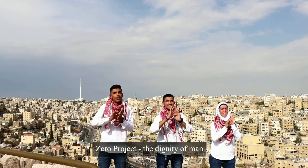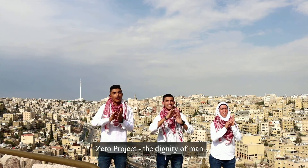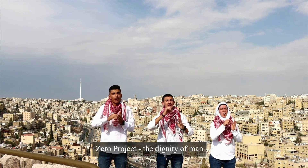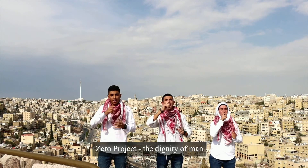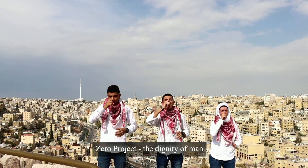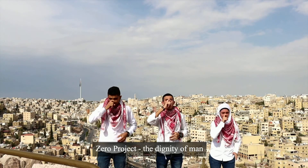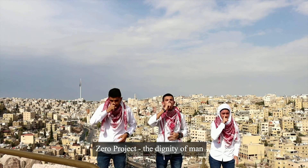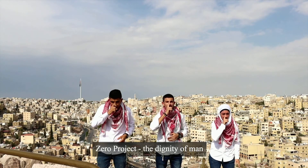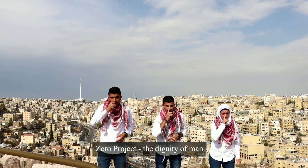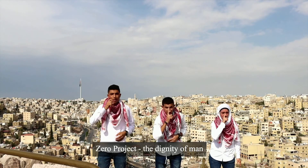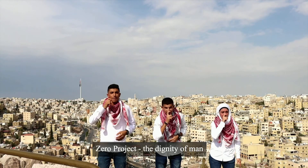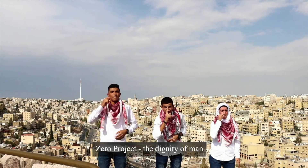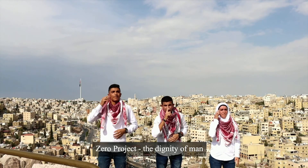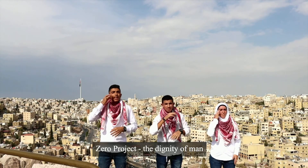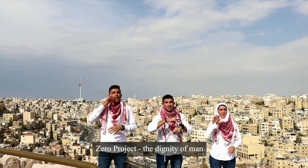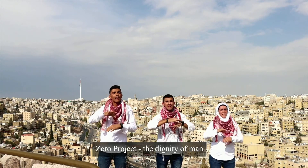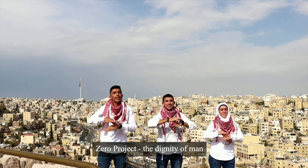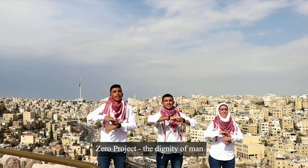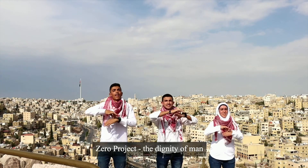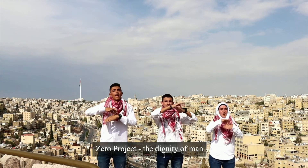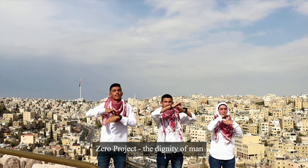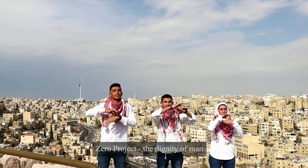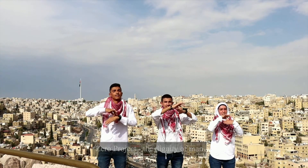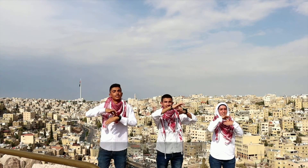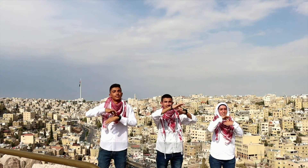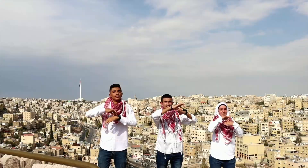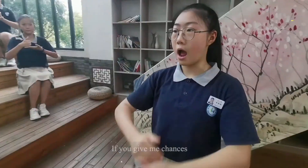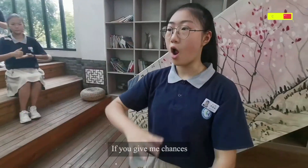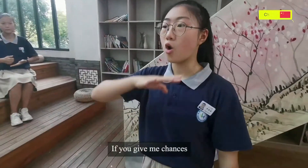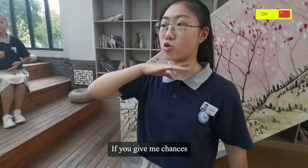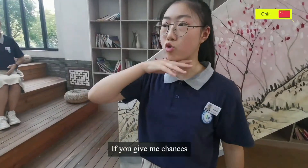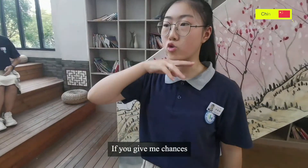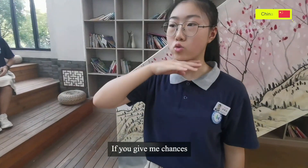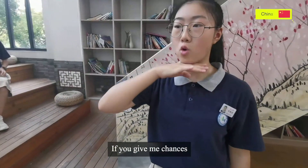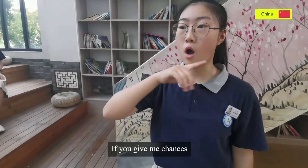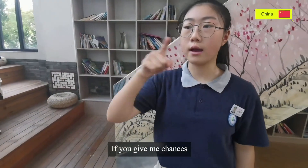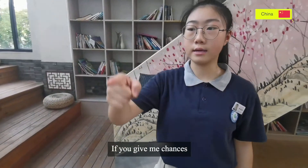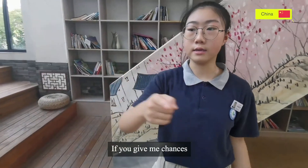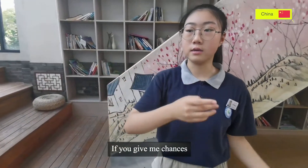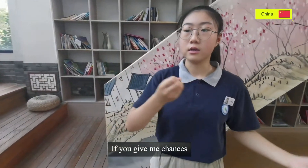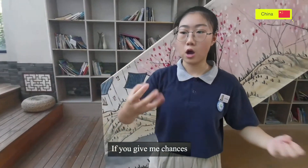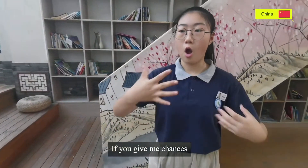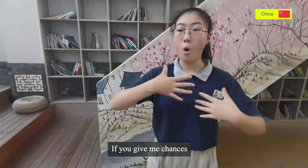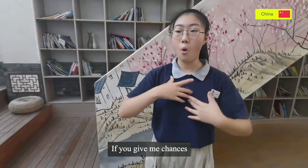of man. Hey, if you give me